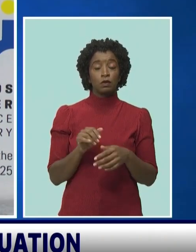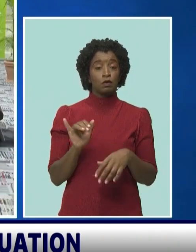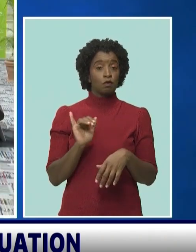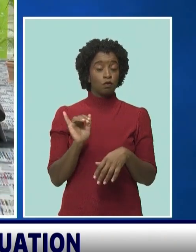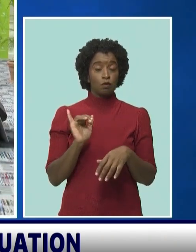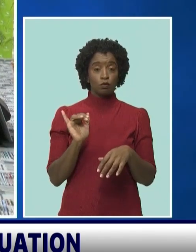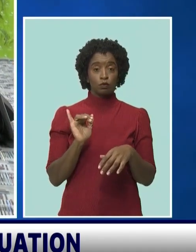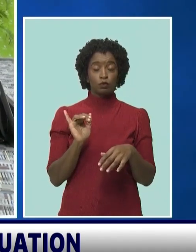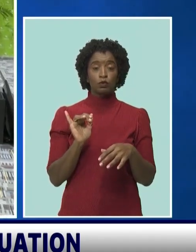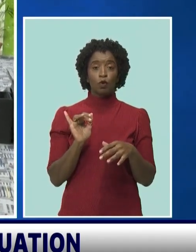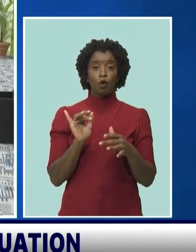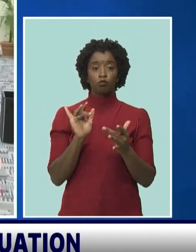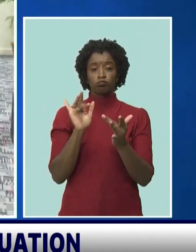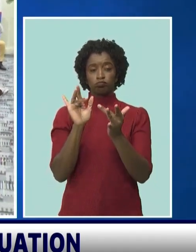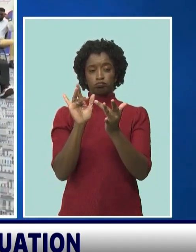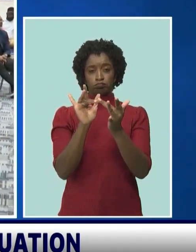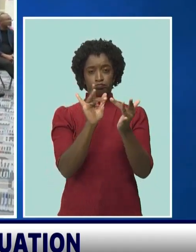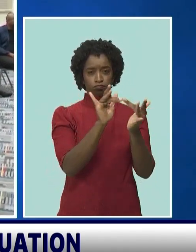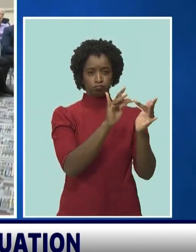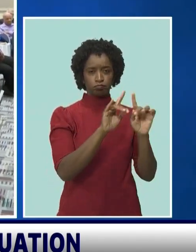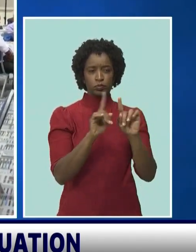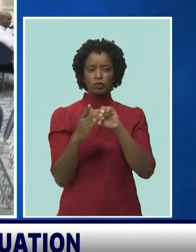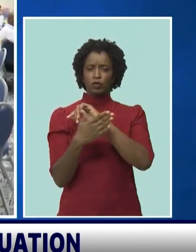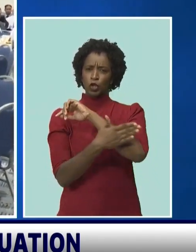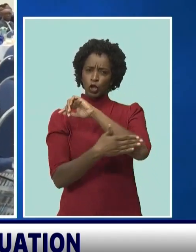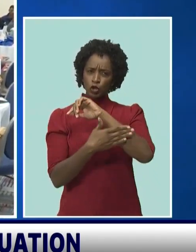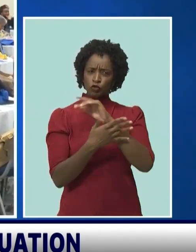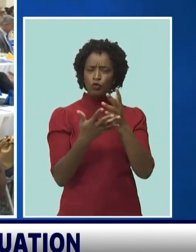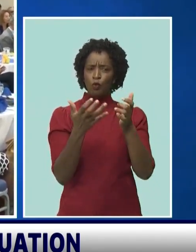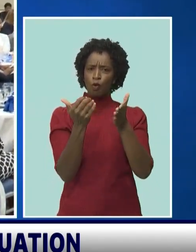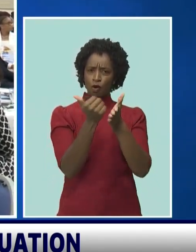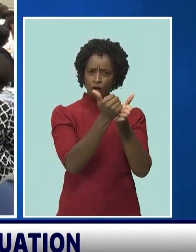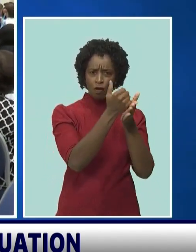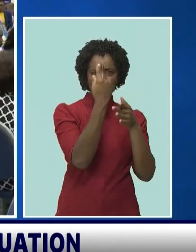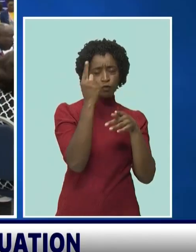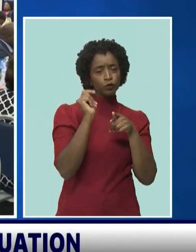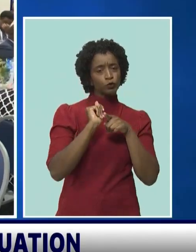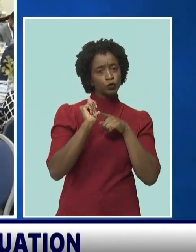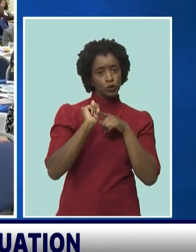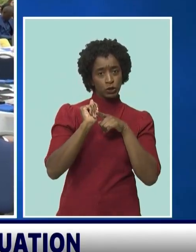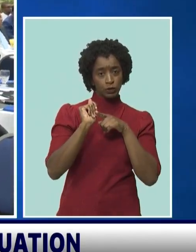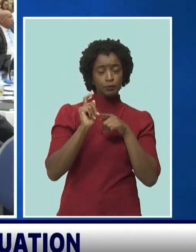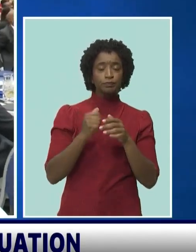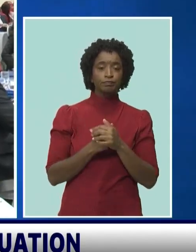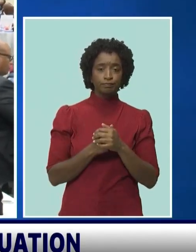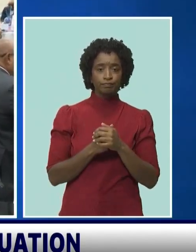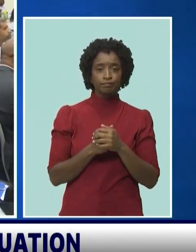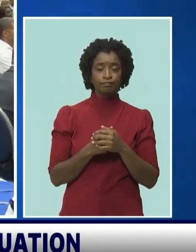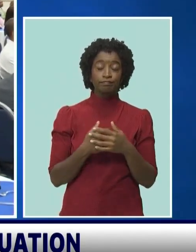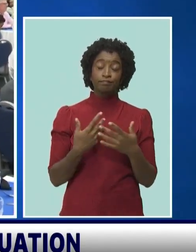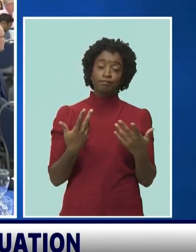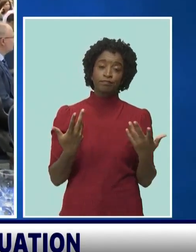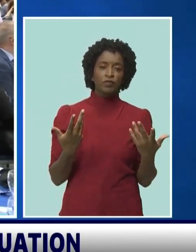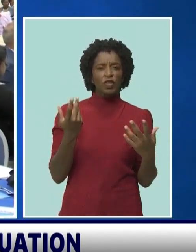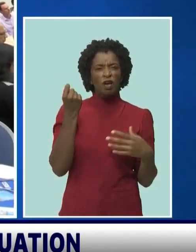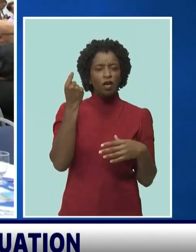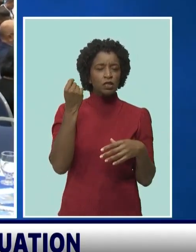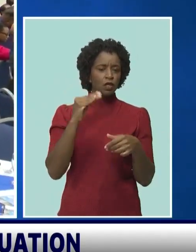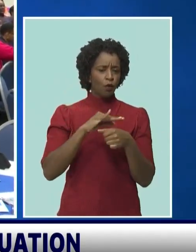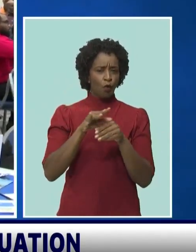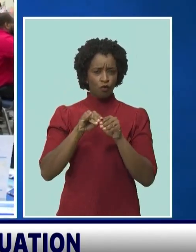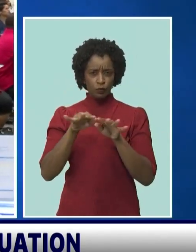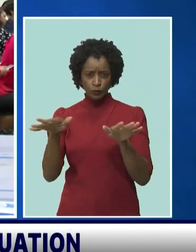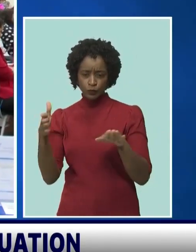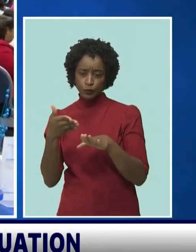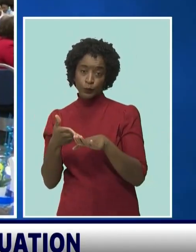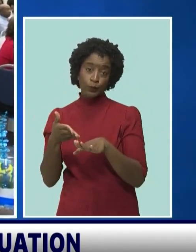number of countries to be able to bolster that training. In fact, quite frankly, some of it was in cards before COVID and